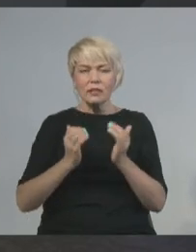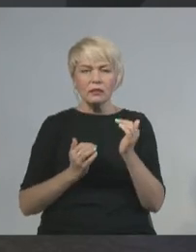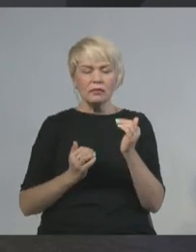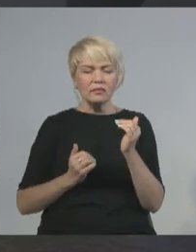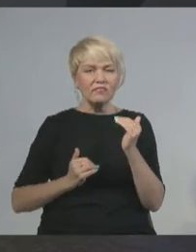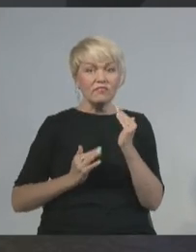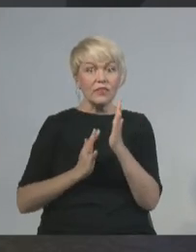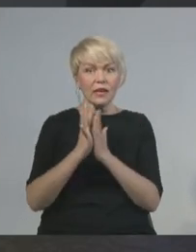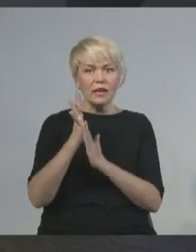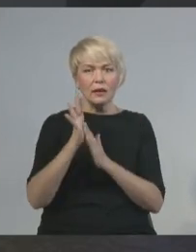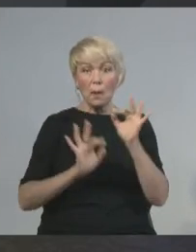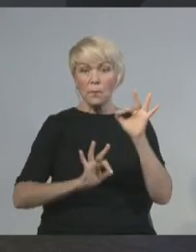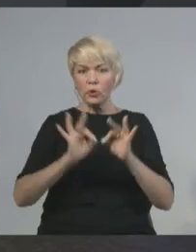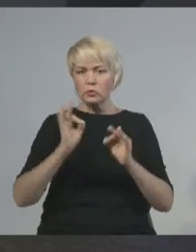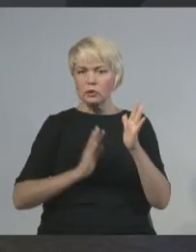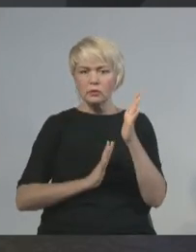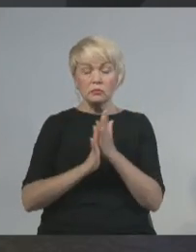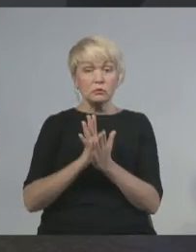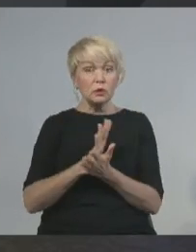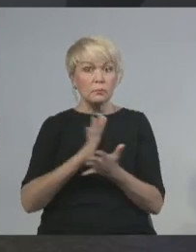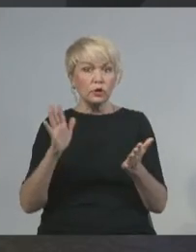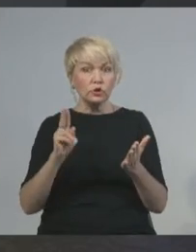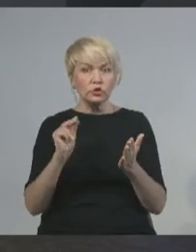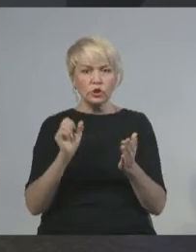managed to increase its traffic